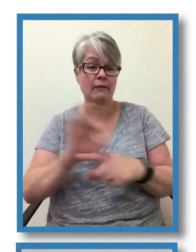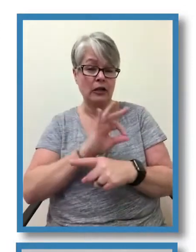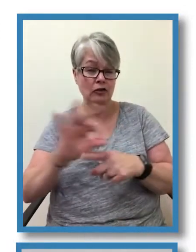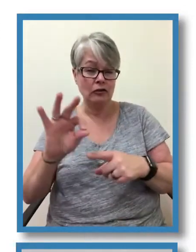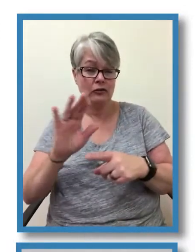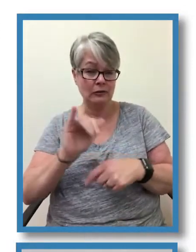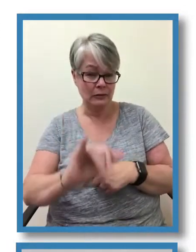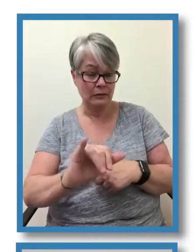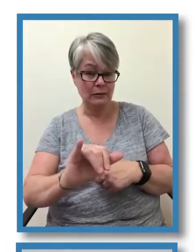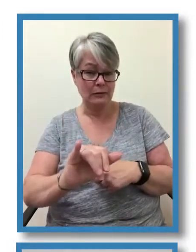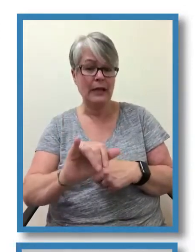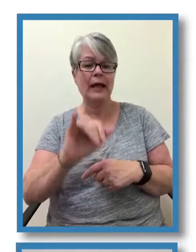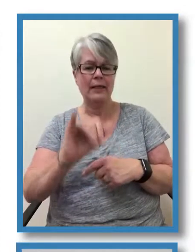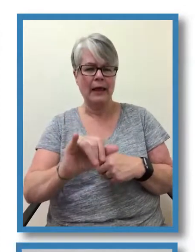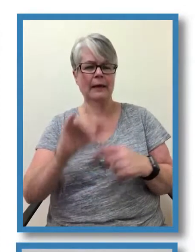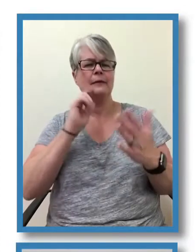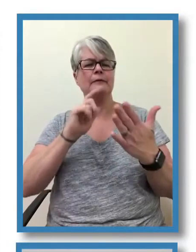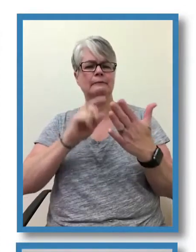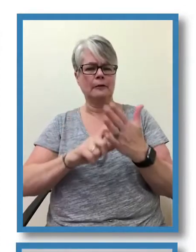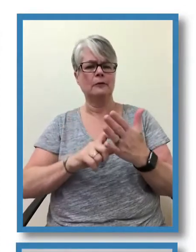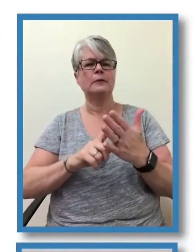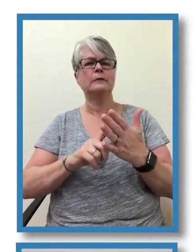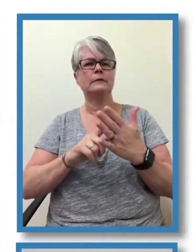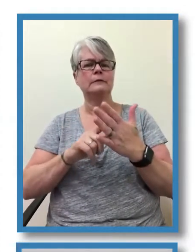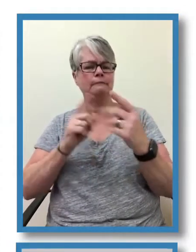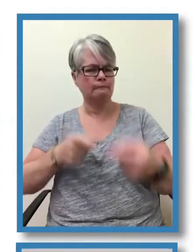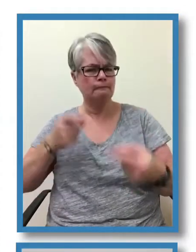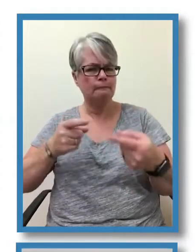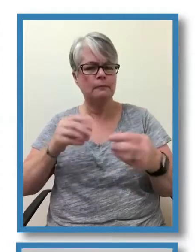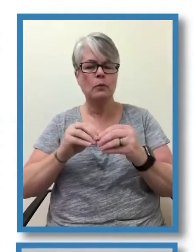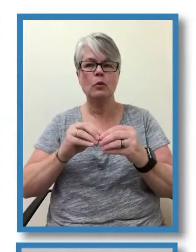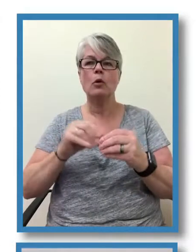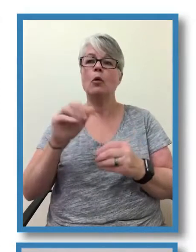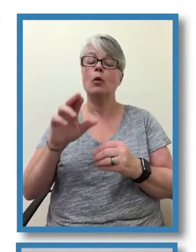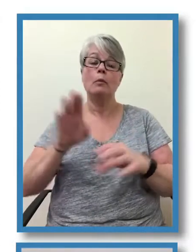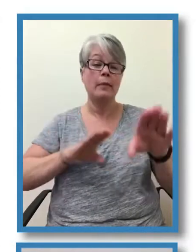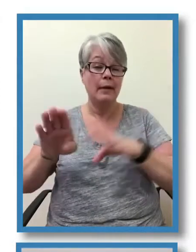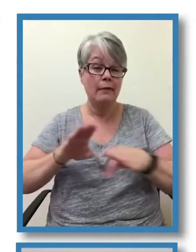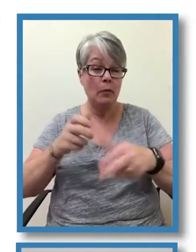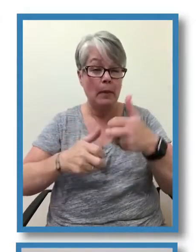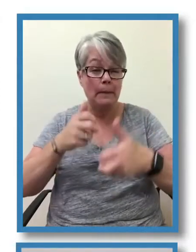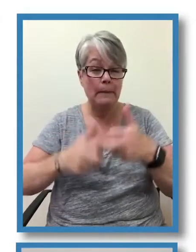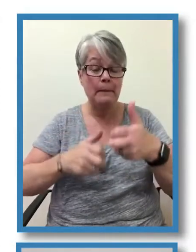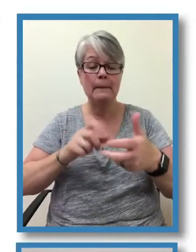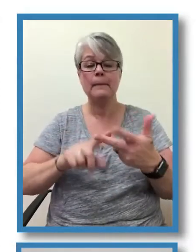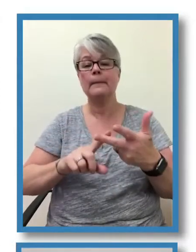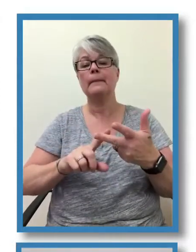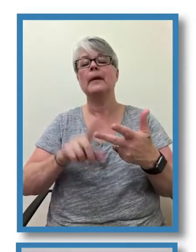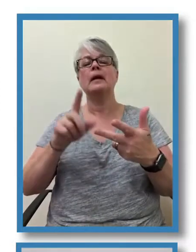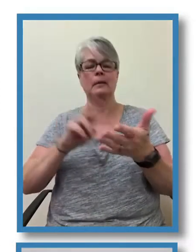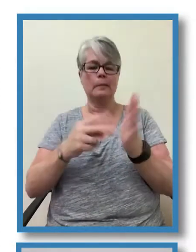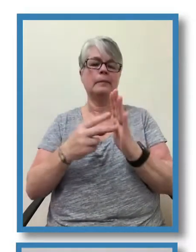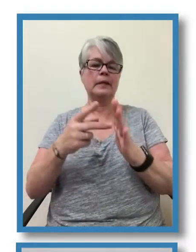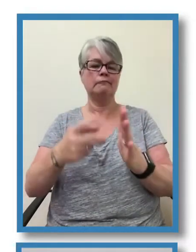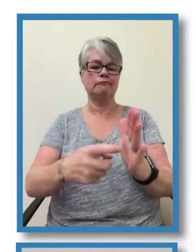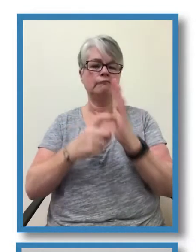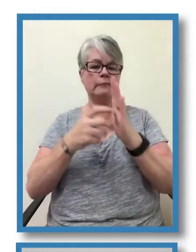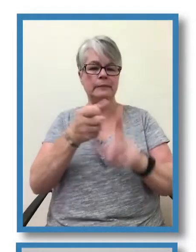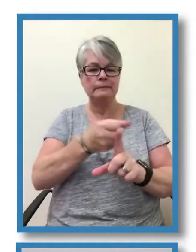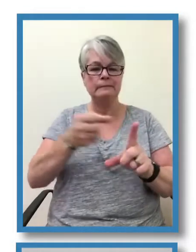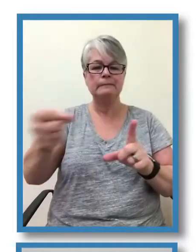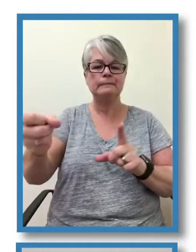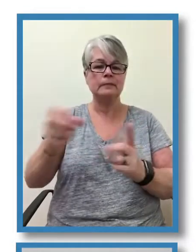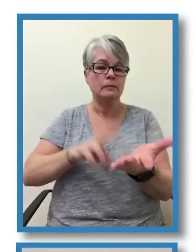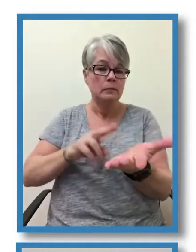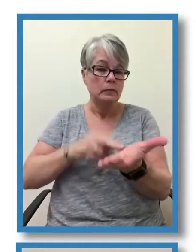and death. Now, we should talk a bit about the risk factors for cognitive impairment. These